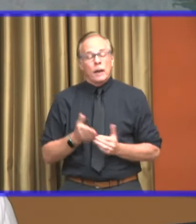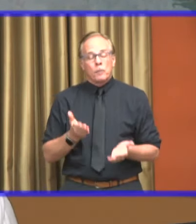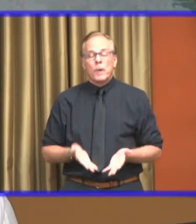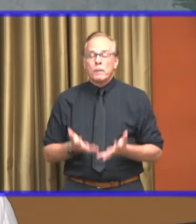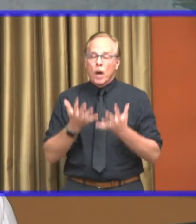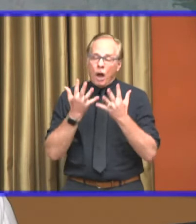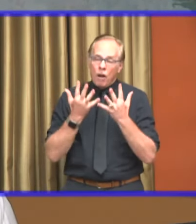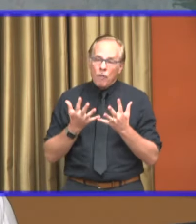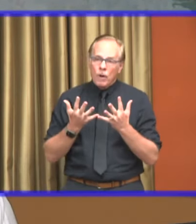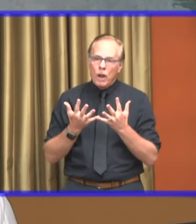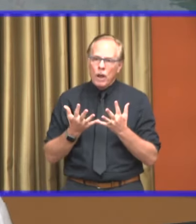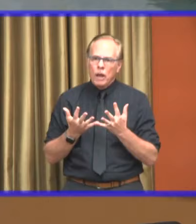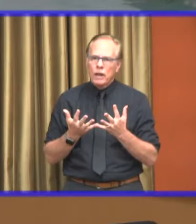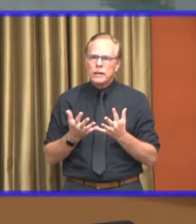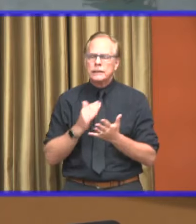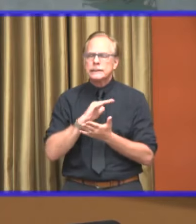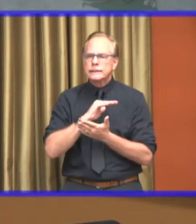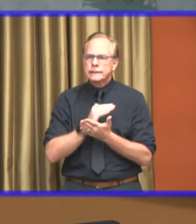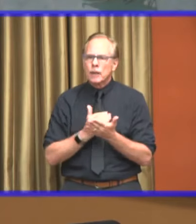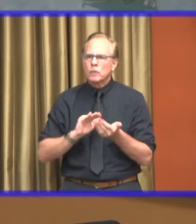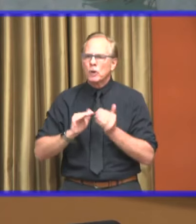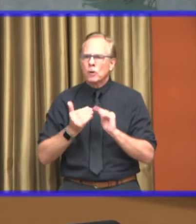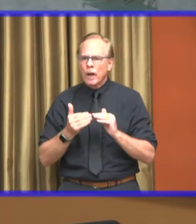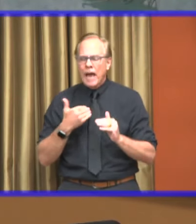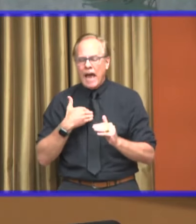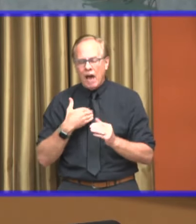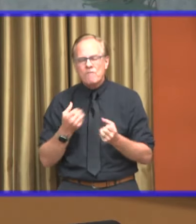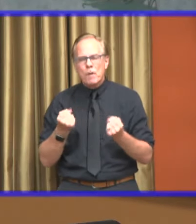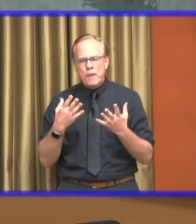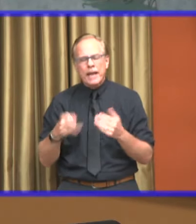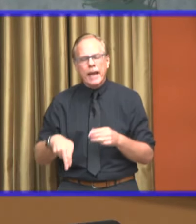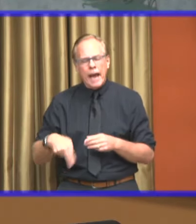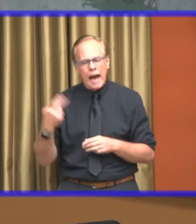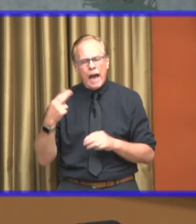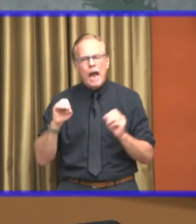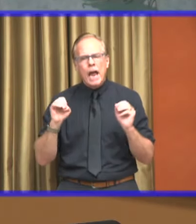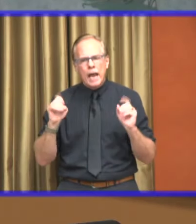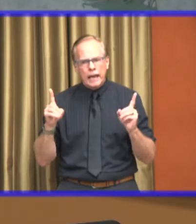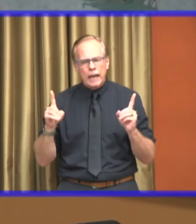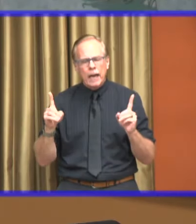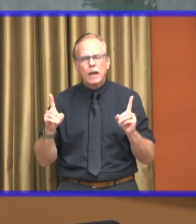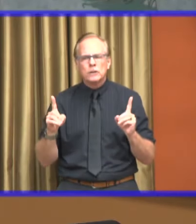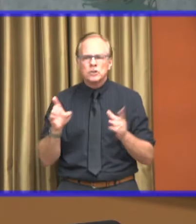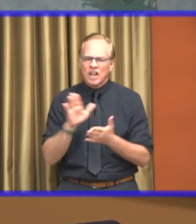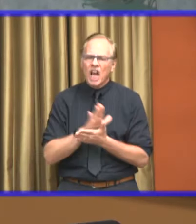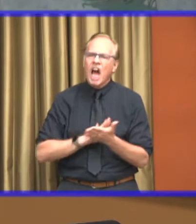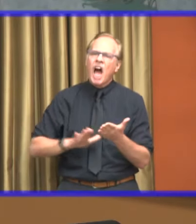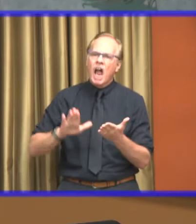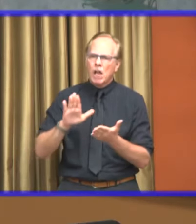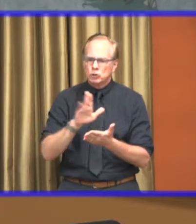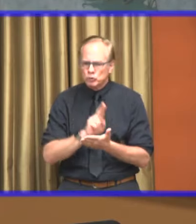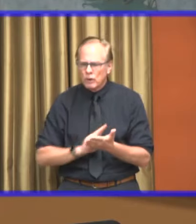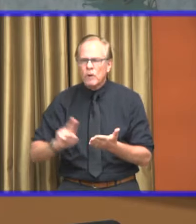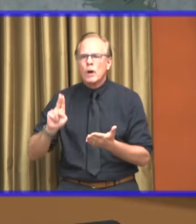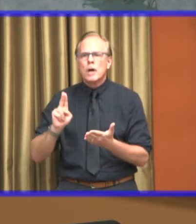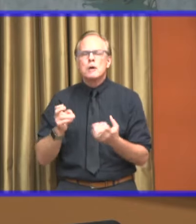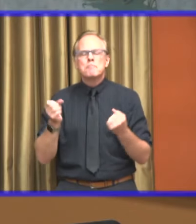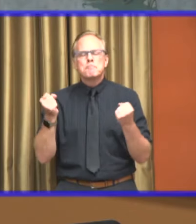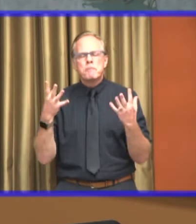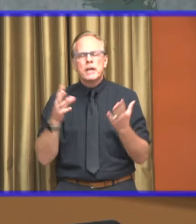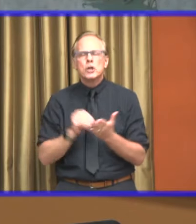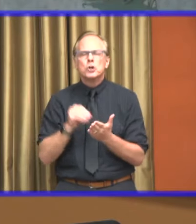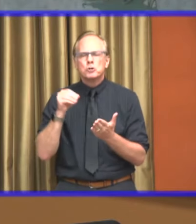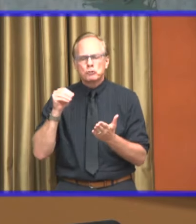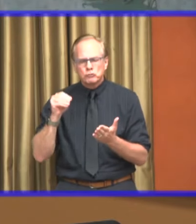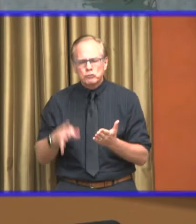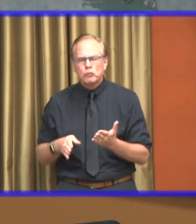especially in the case of some communities like ours who have a lot of higher education learning centers, and yes, many of those students did